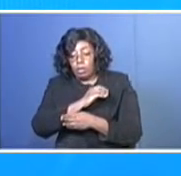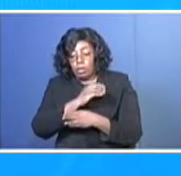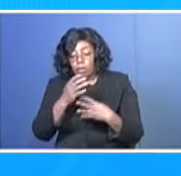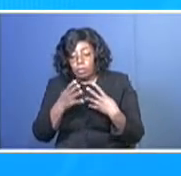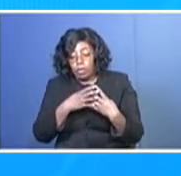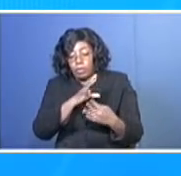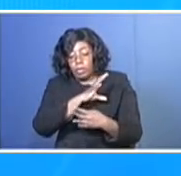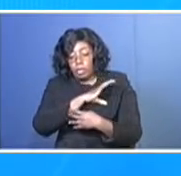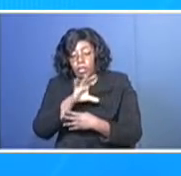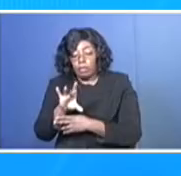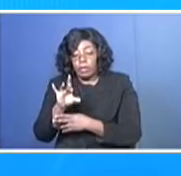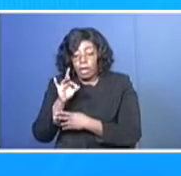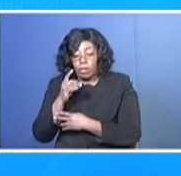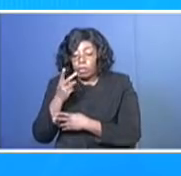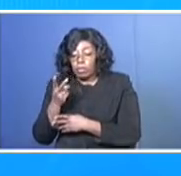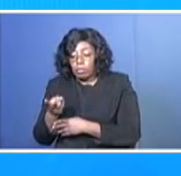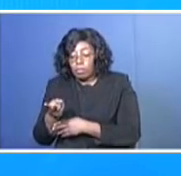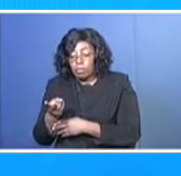Miller.